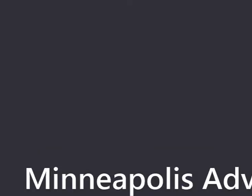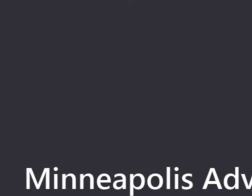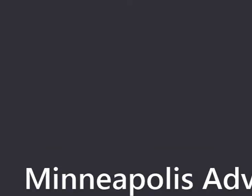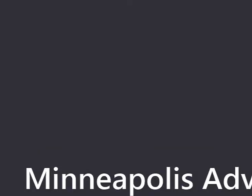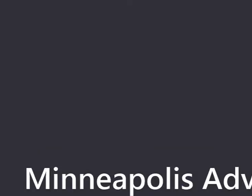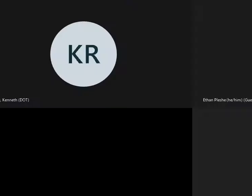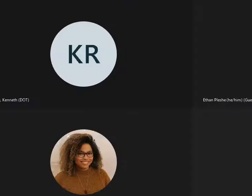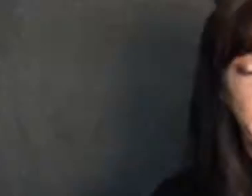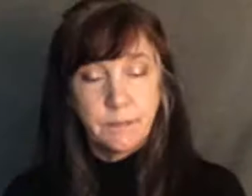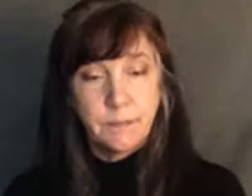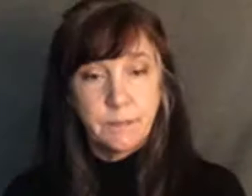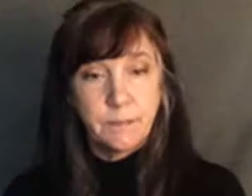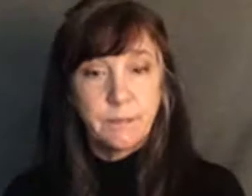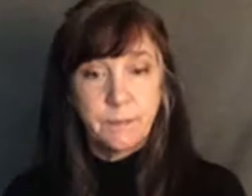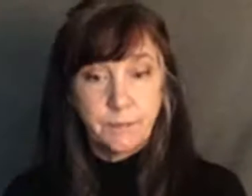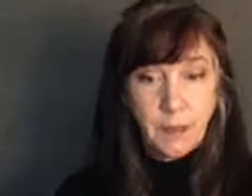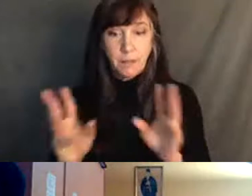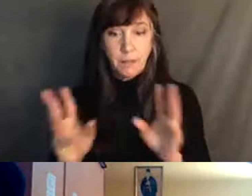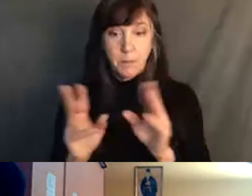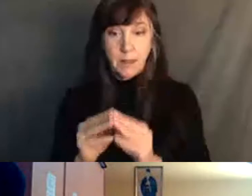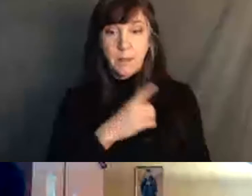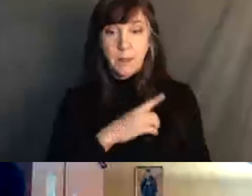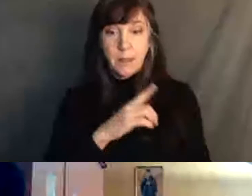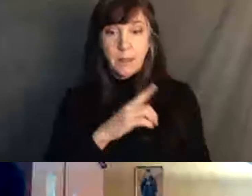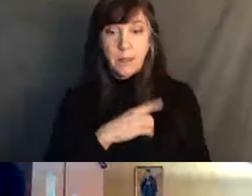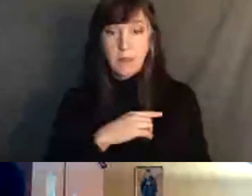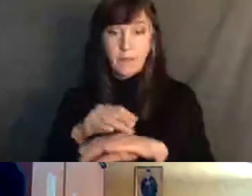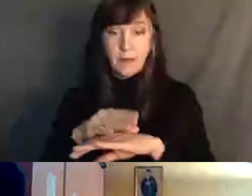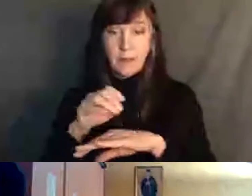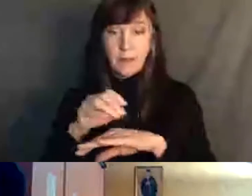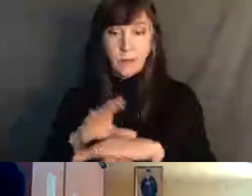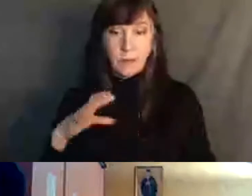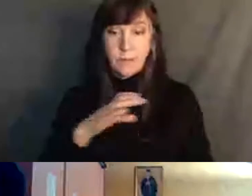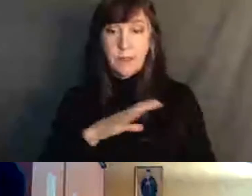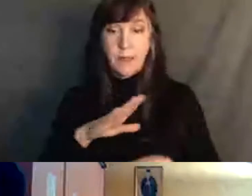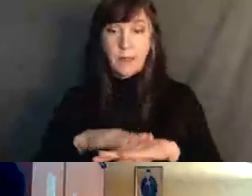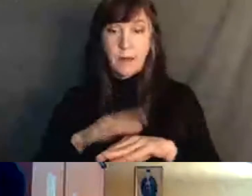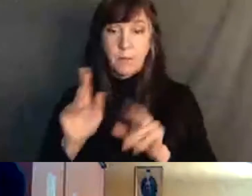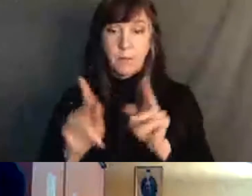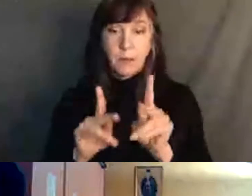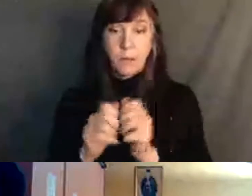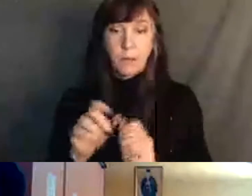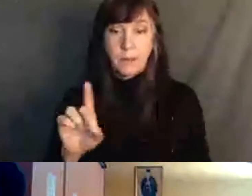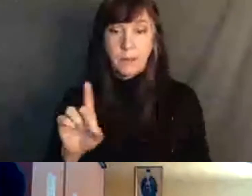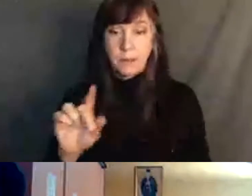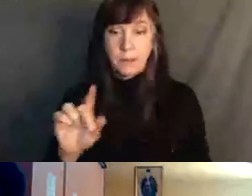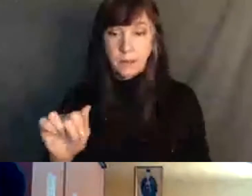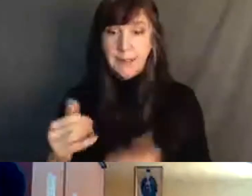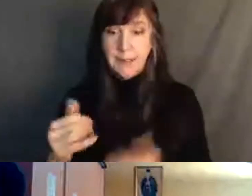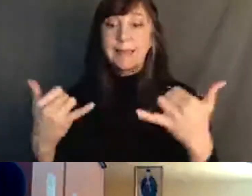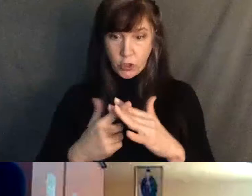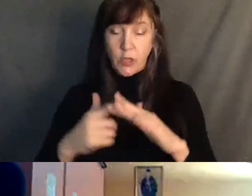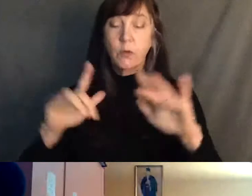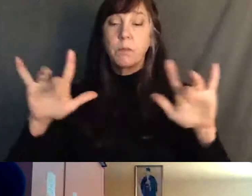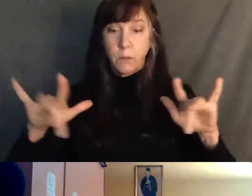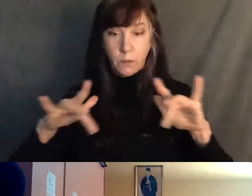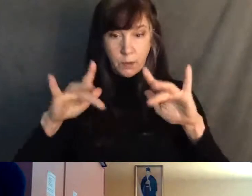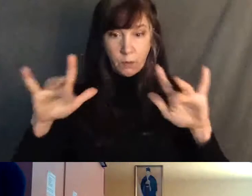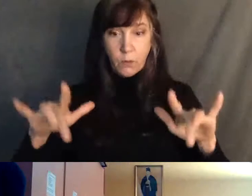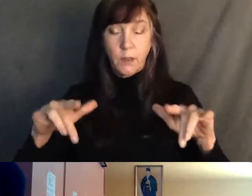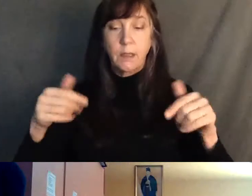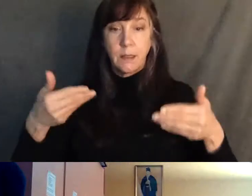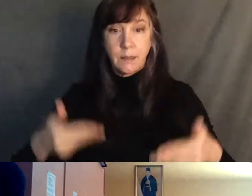So the meeting of the Minneapolis Advisory Committee on People with Disabilities is now starting to be recorded, and this is